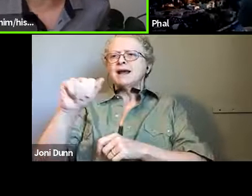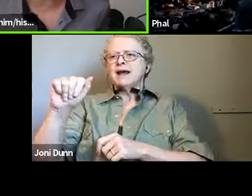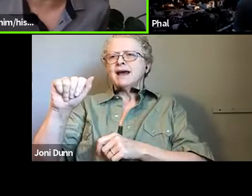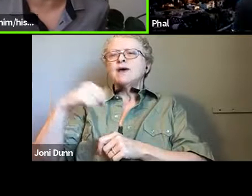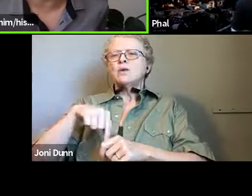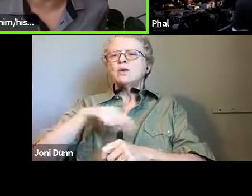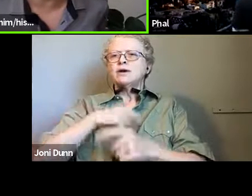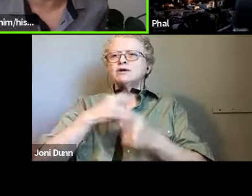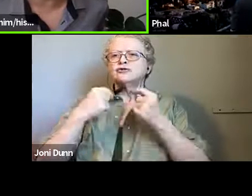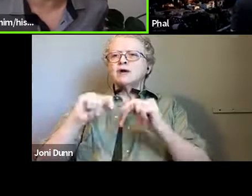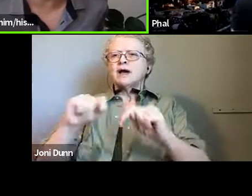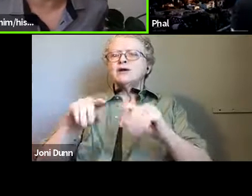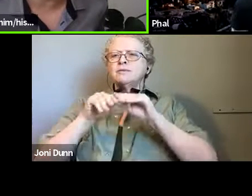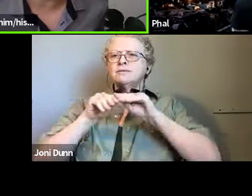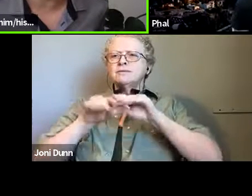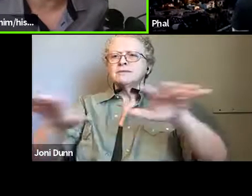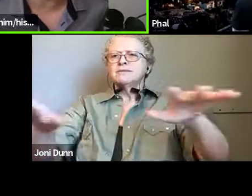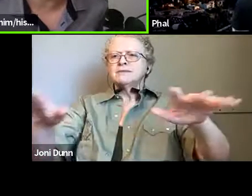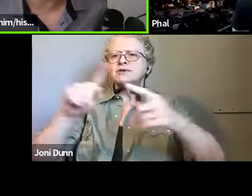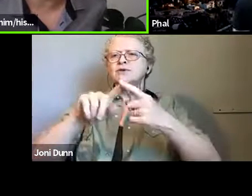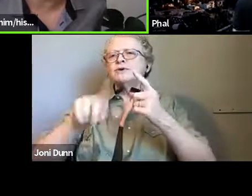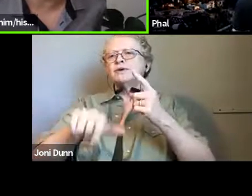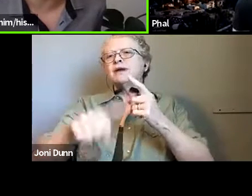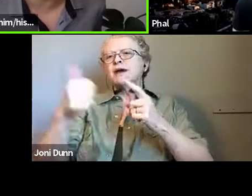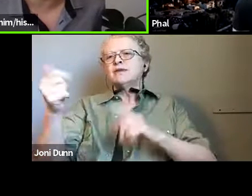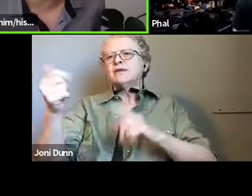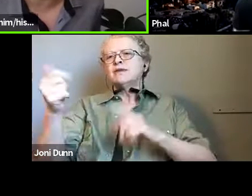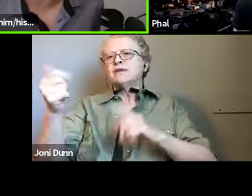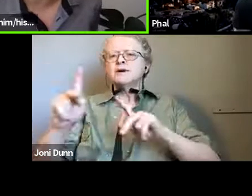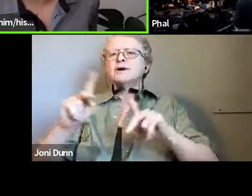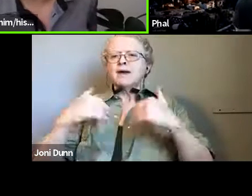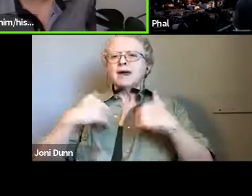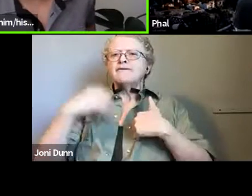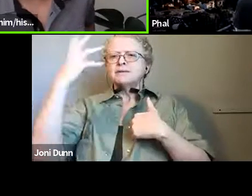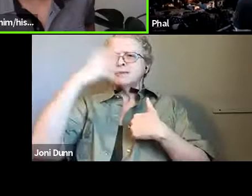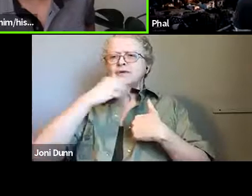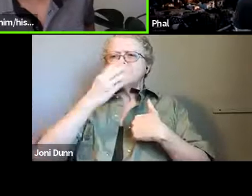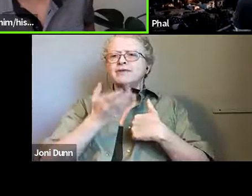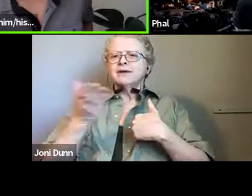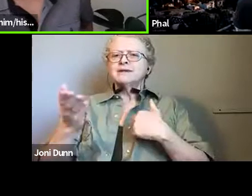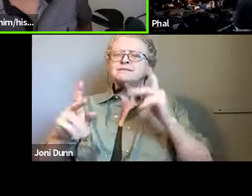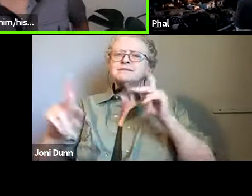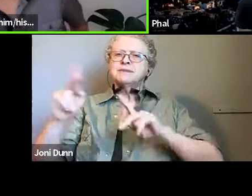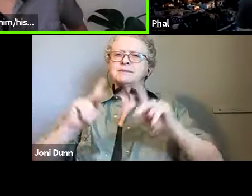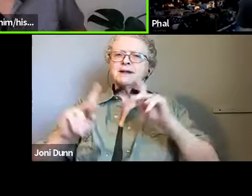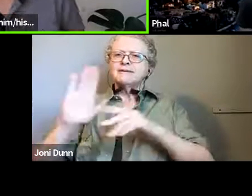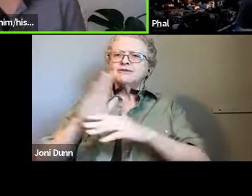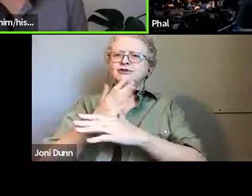group. We've been getting a lot of beautiful things there. People have shared.